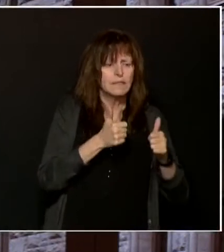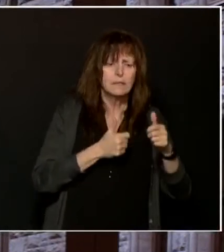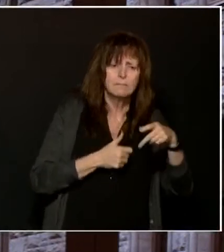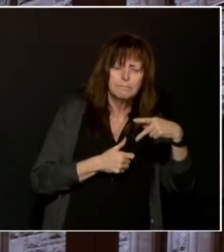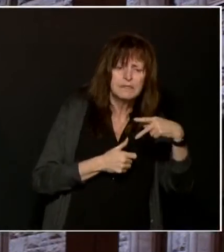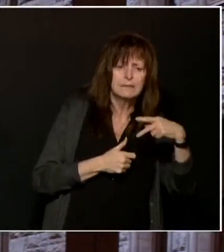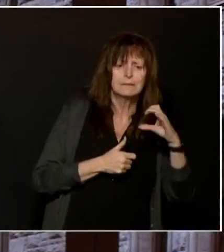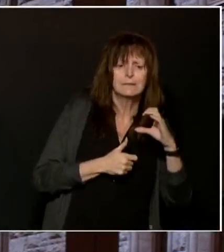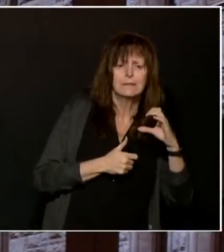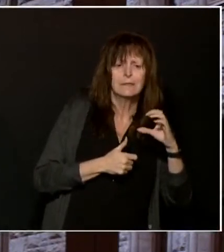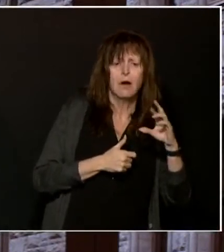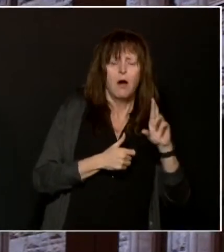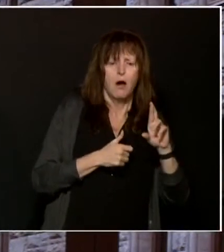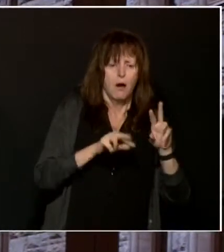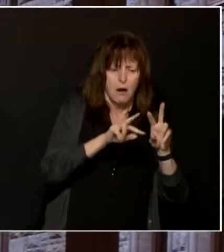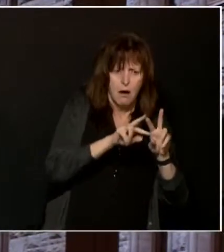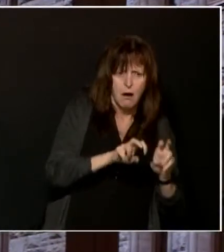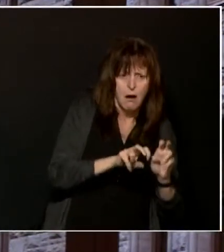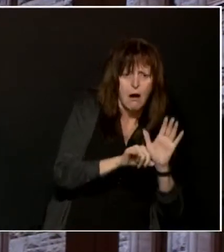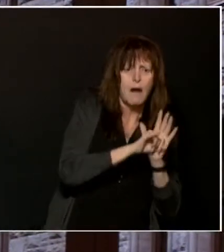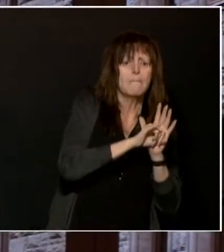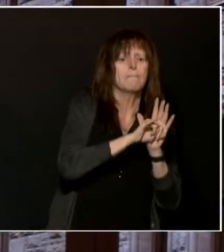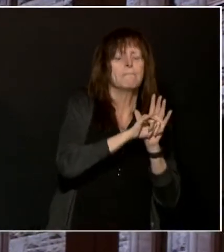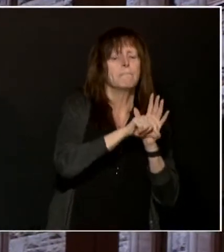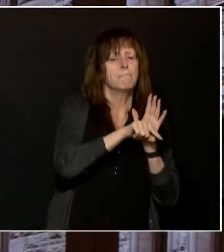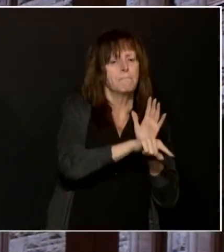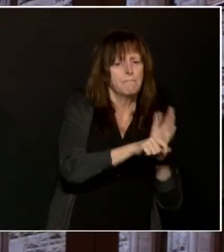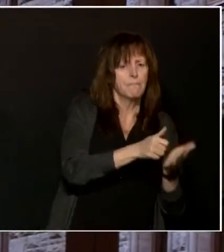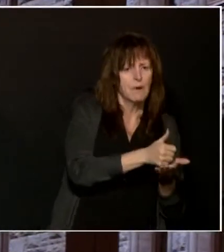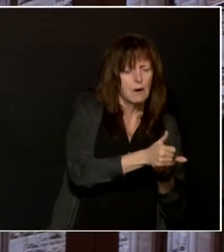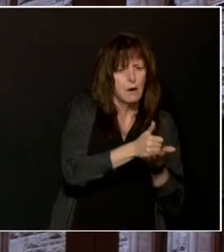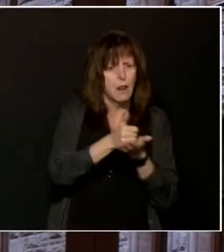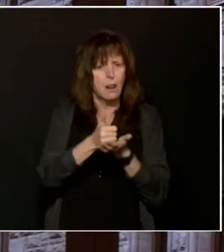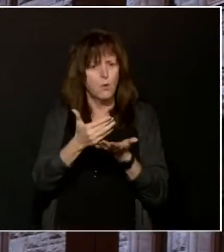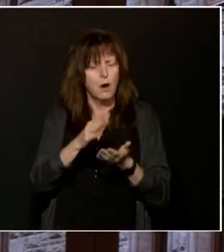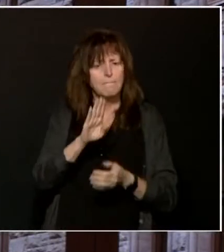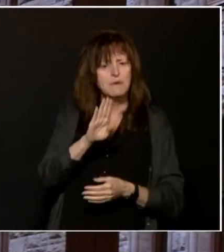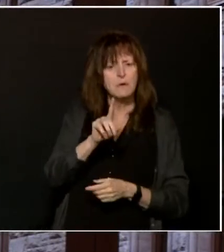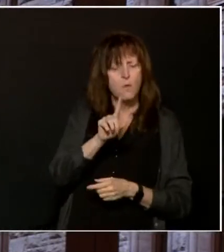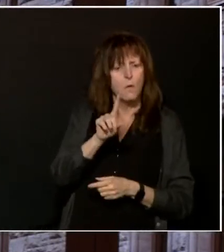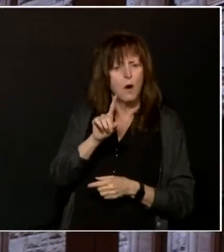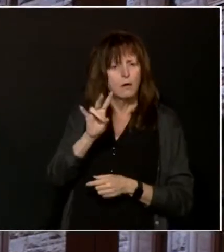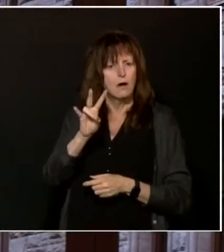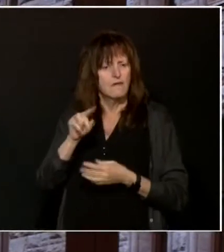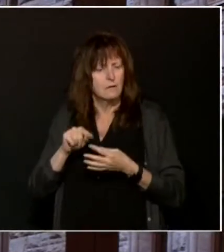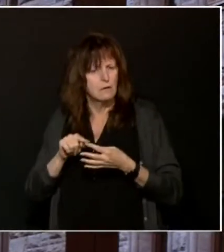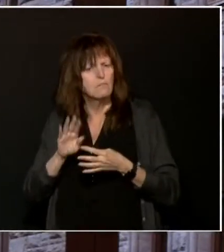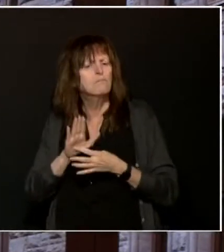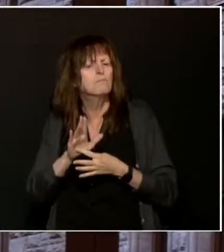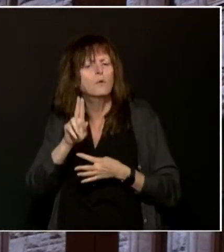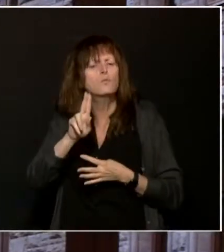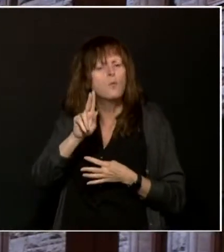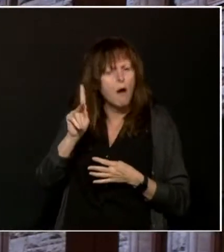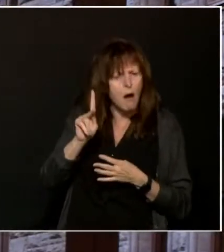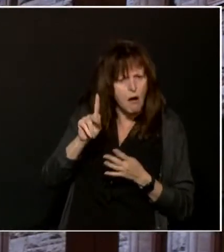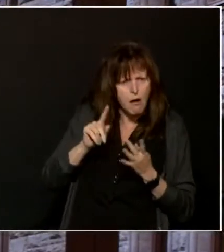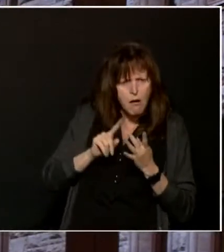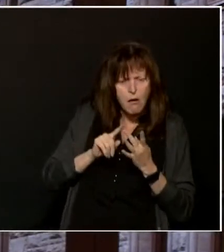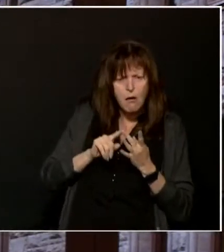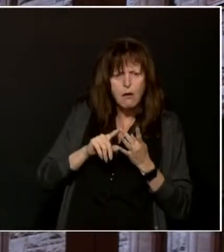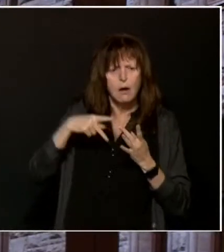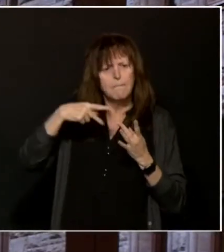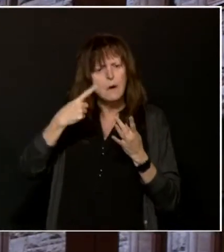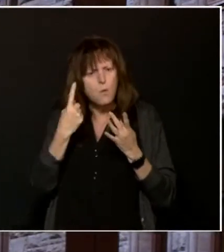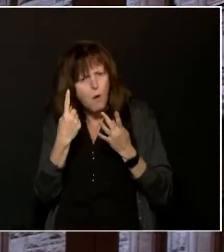readily available for assisting with the B117, then the other side ones of the P1 or Brazilian